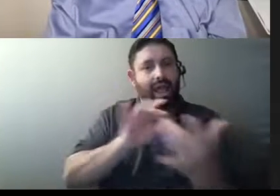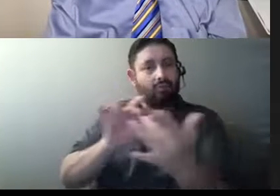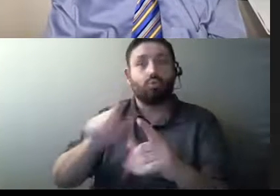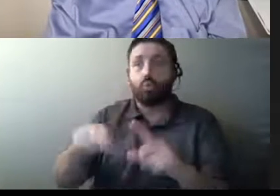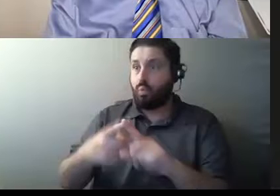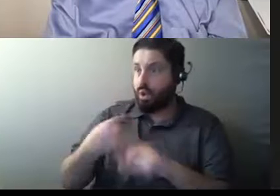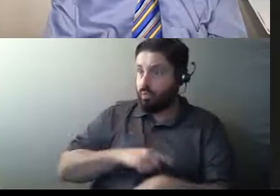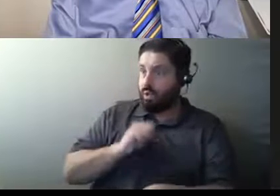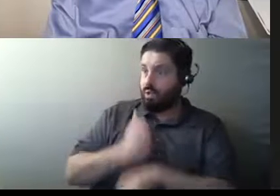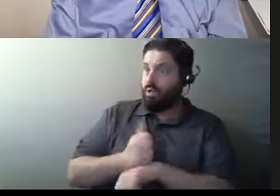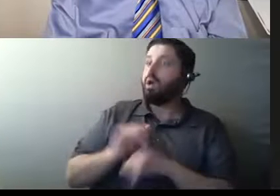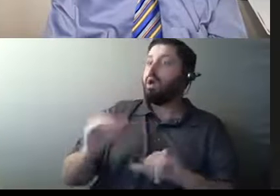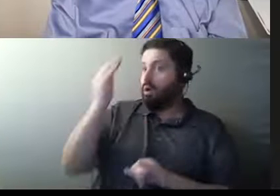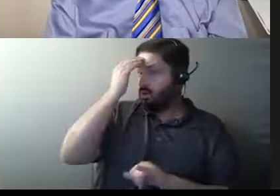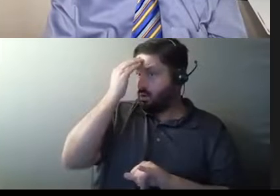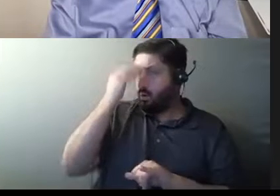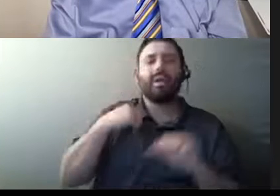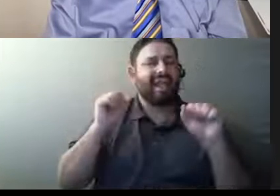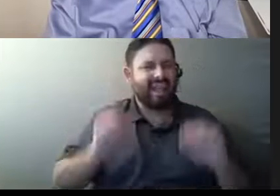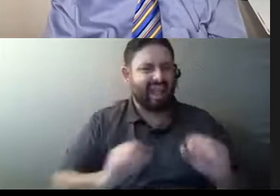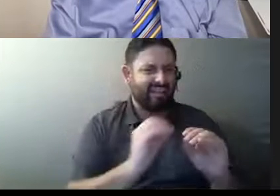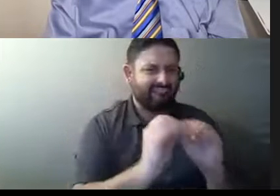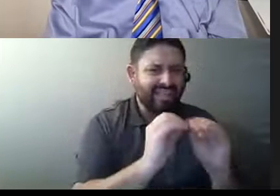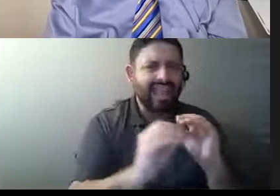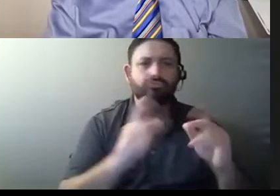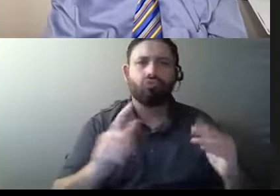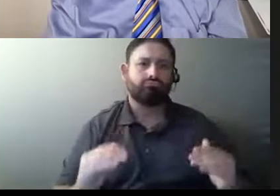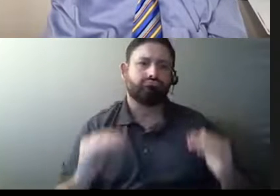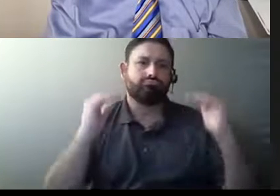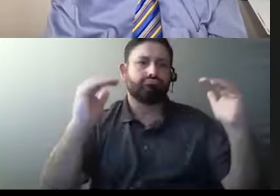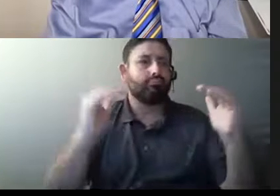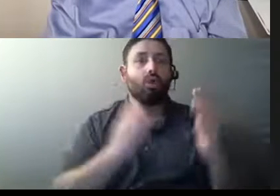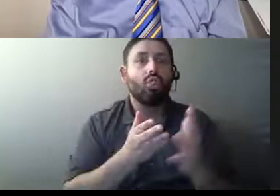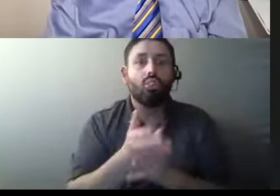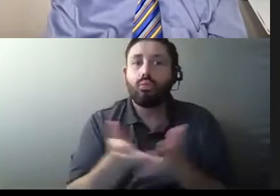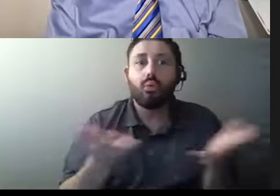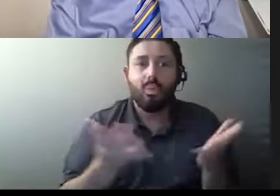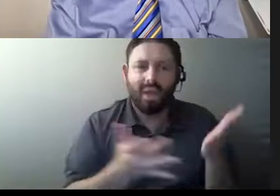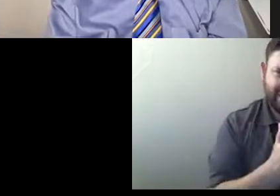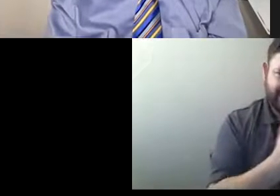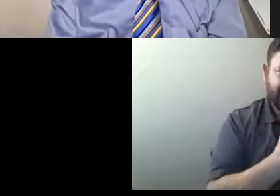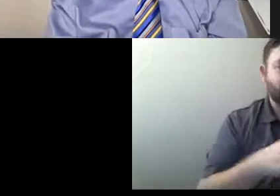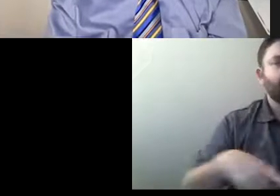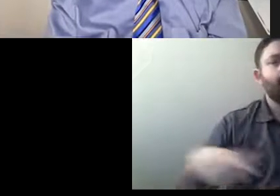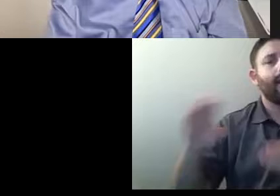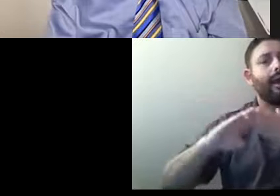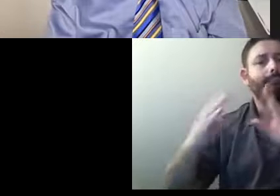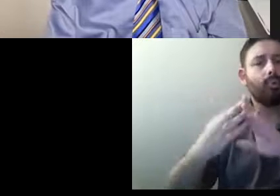can possibly fix or enhance through technology and through community involvement and also through